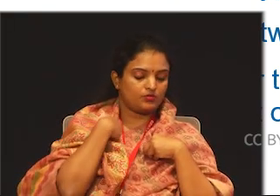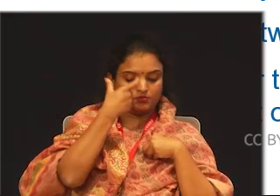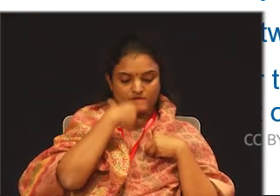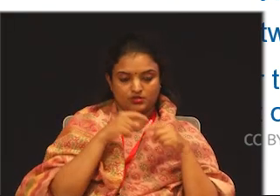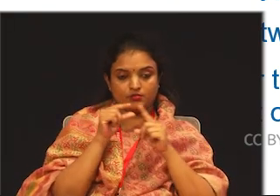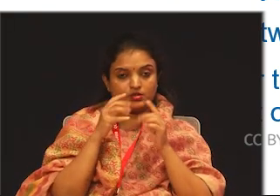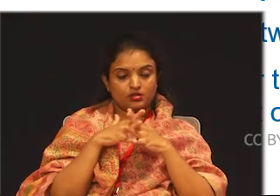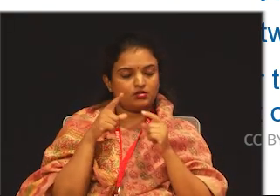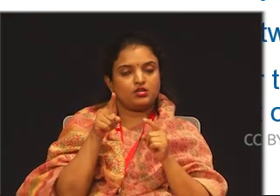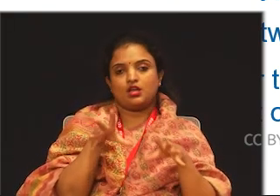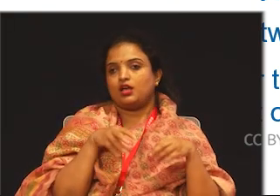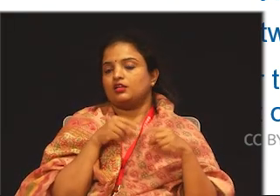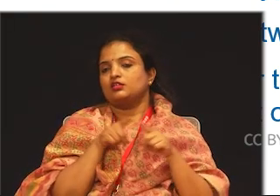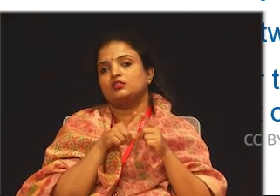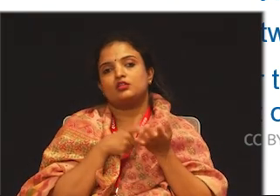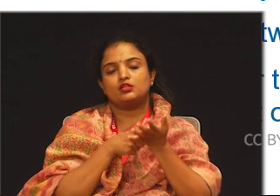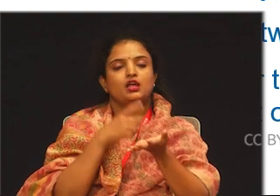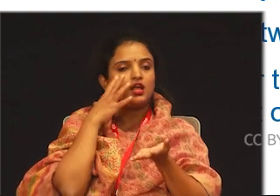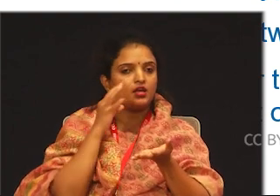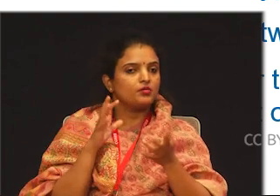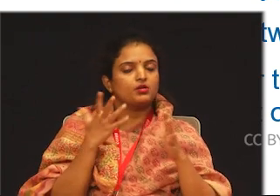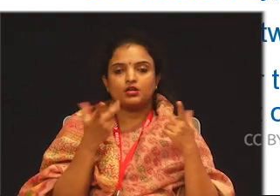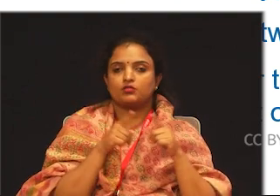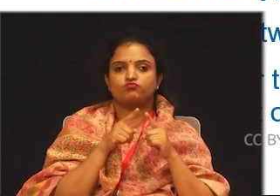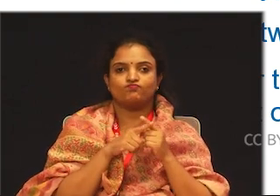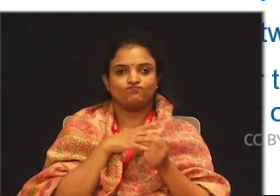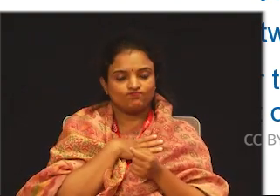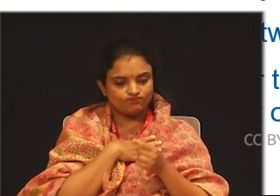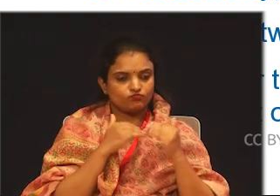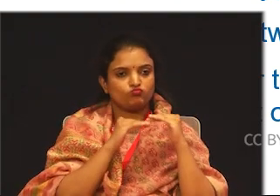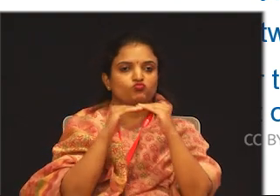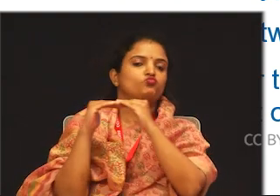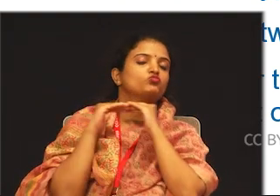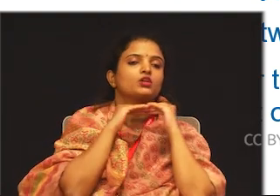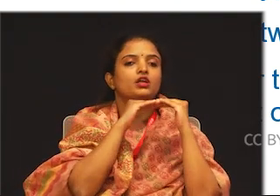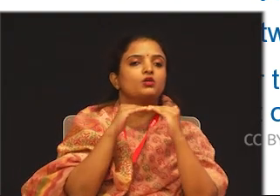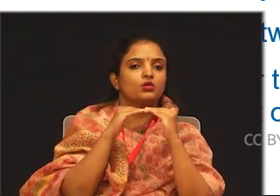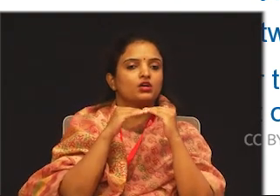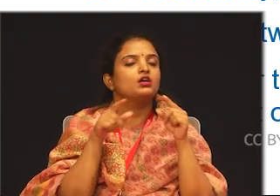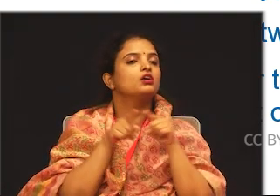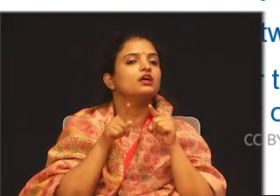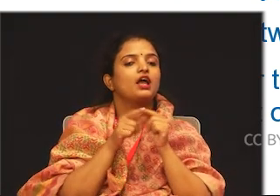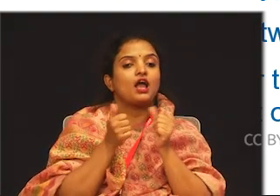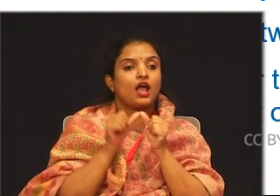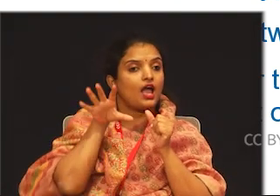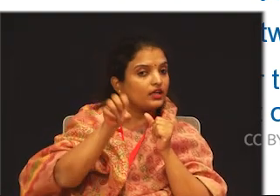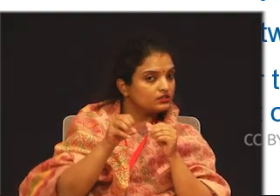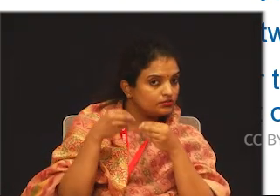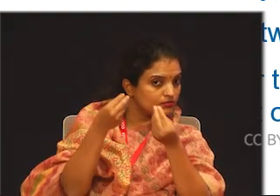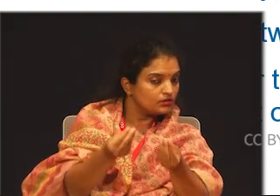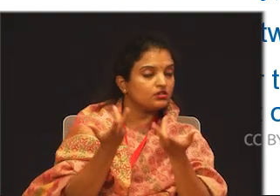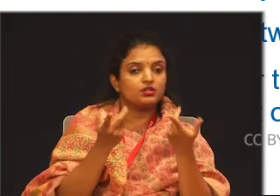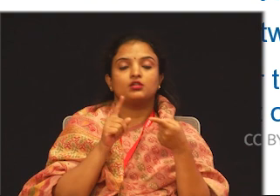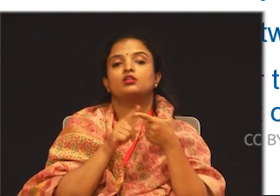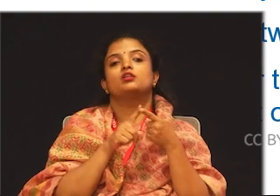with disabilities as part of human diversity and humanities, equality of opportunities, accessibility,